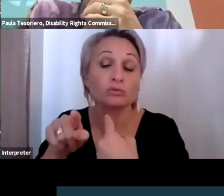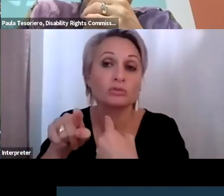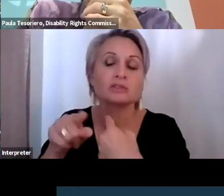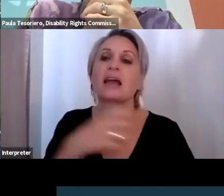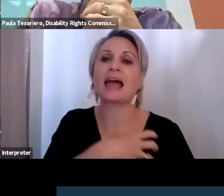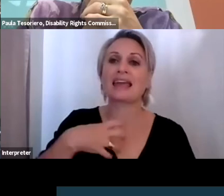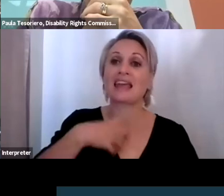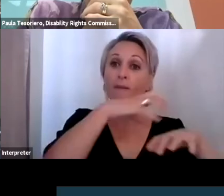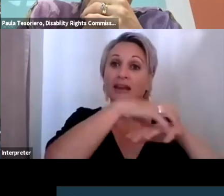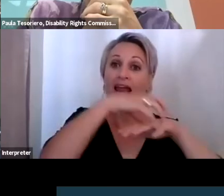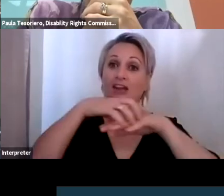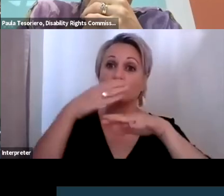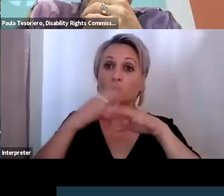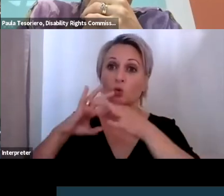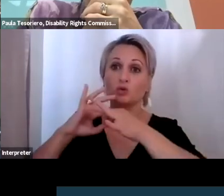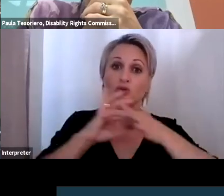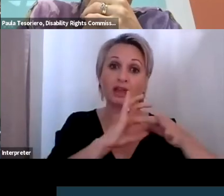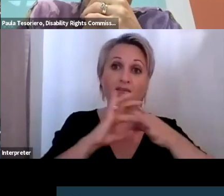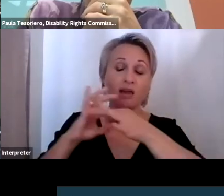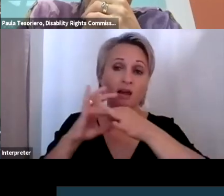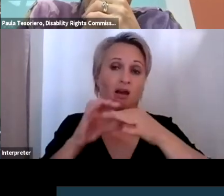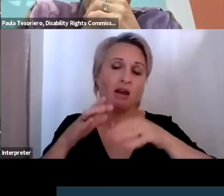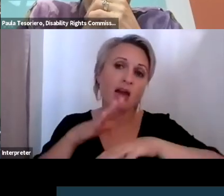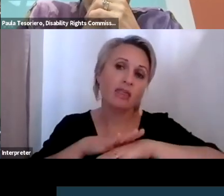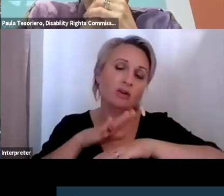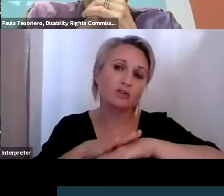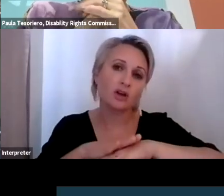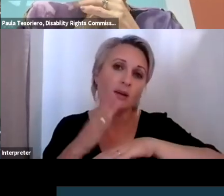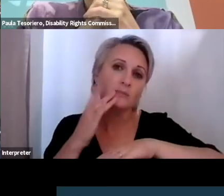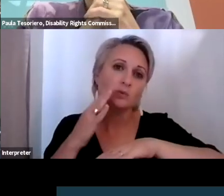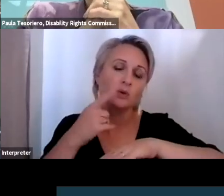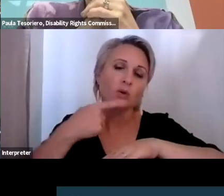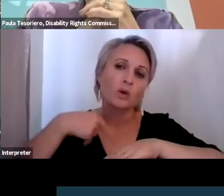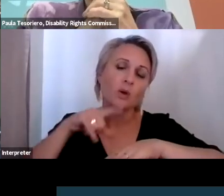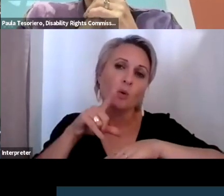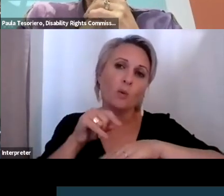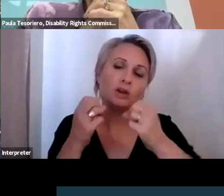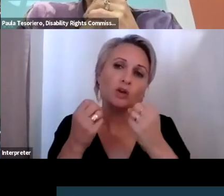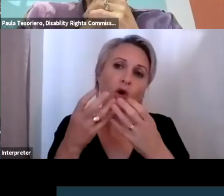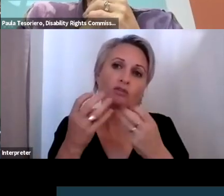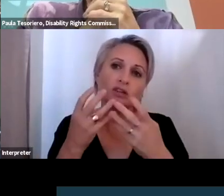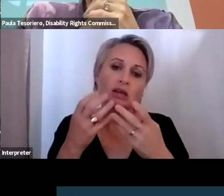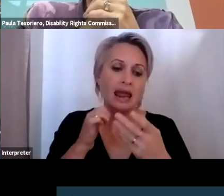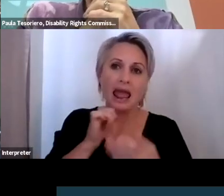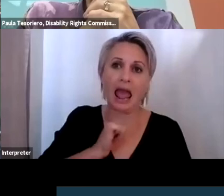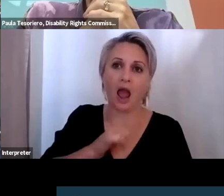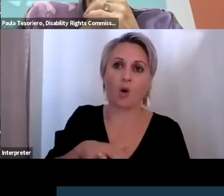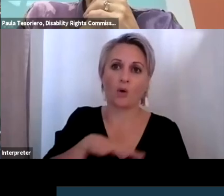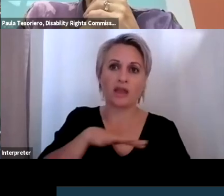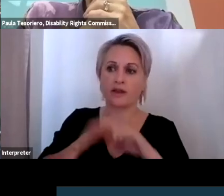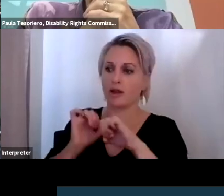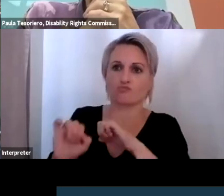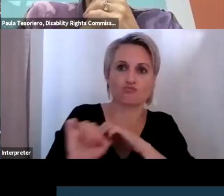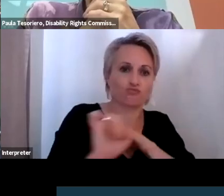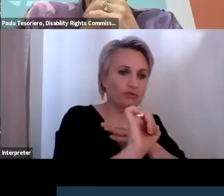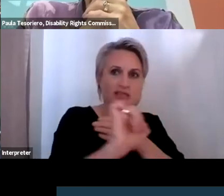agencies. And there are times when we can often protect our patch, and, you know, we